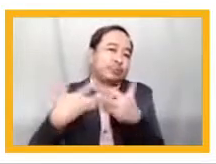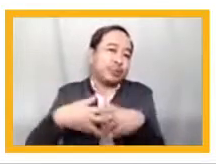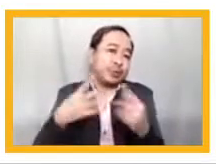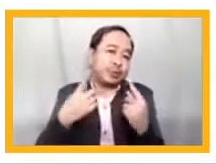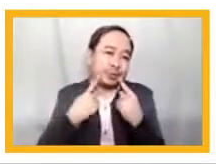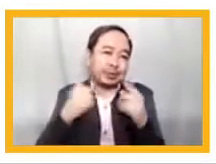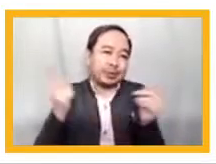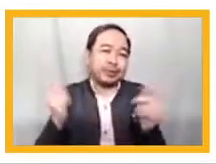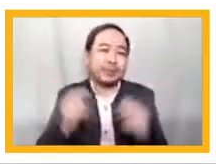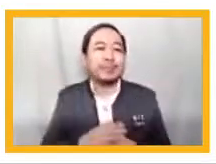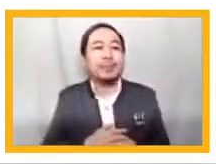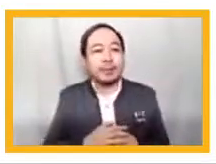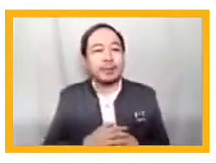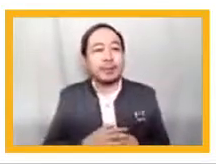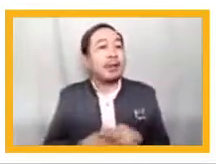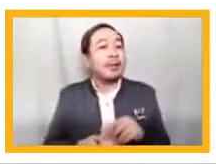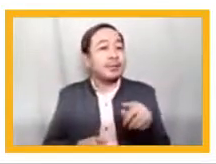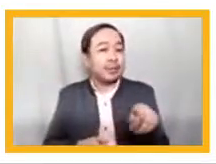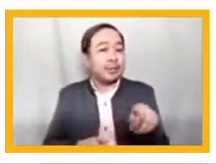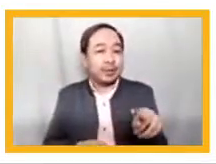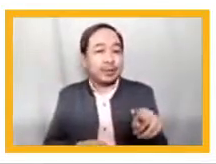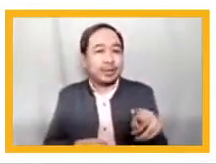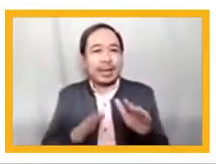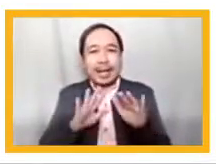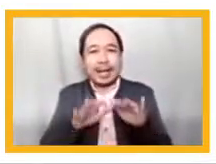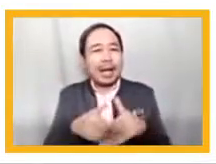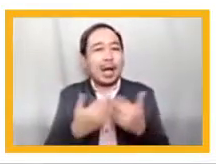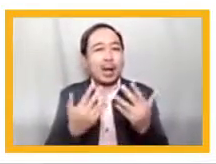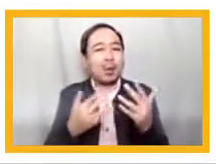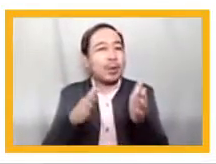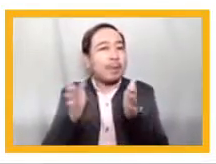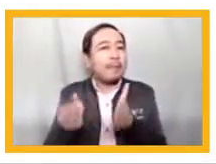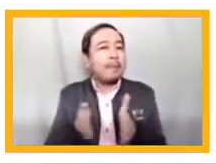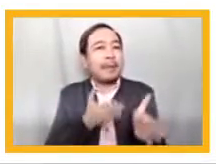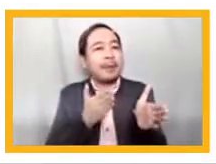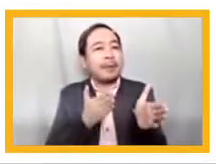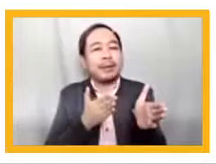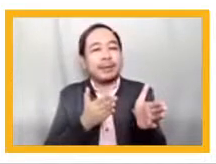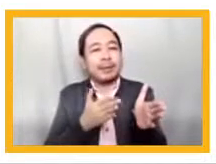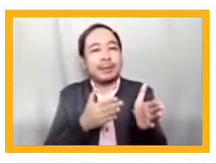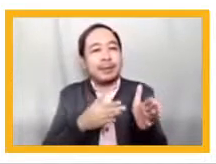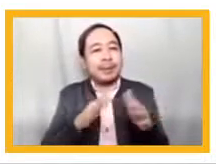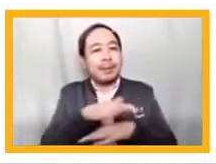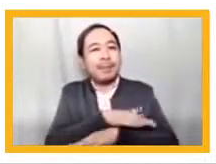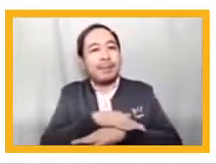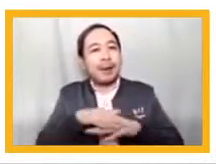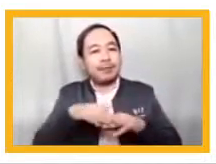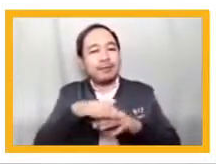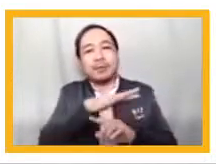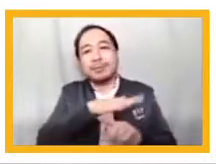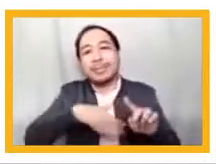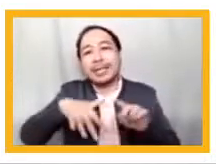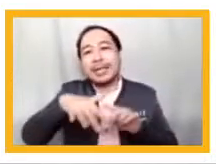we design the platform or ecosystem for open innovation.